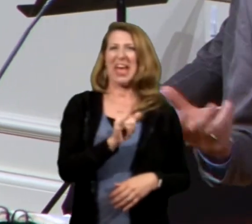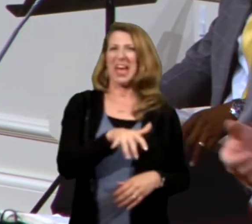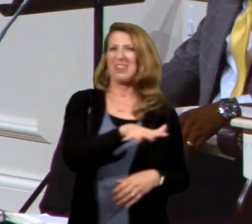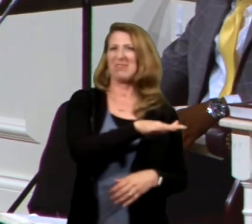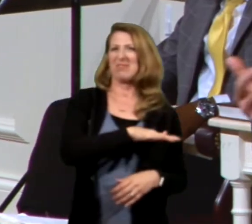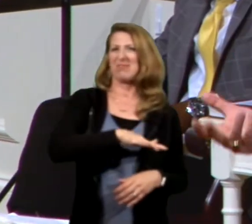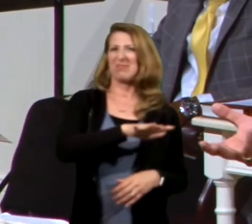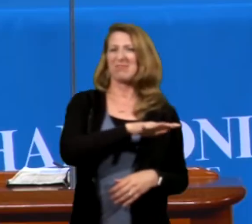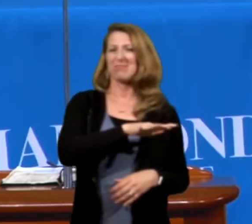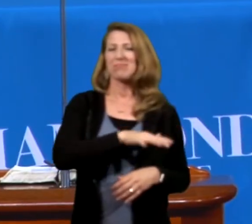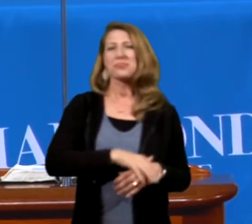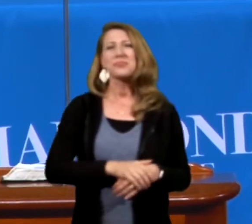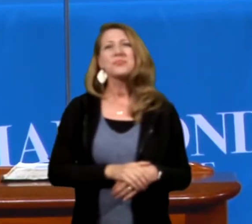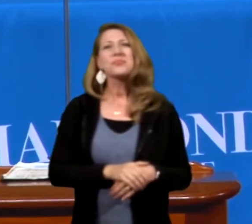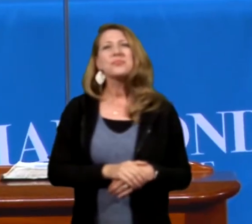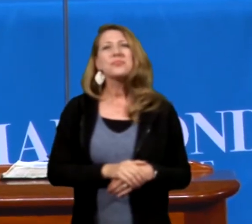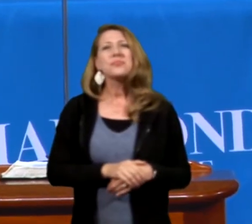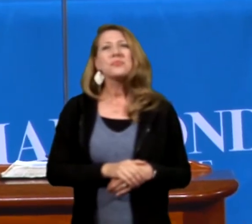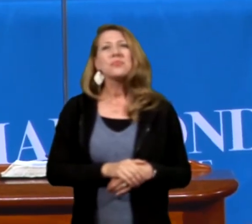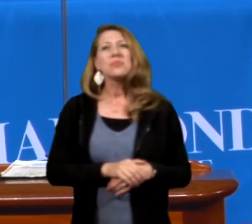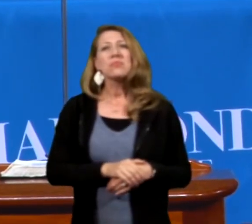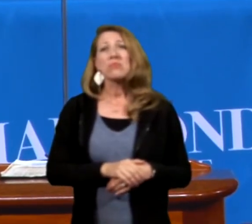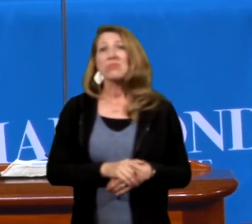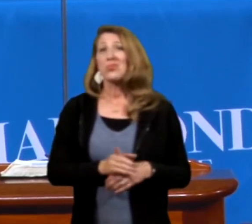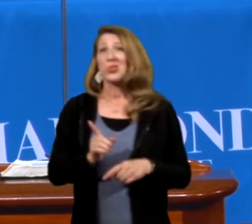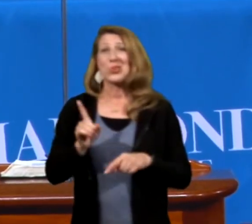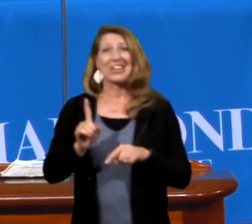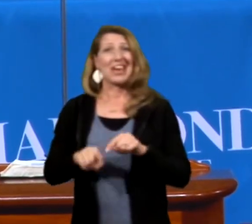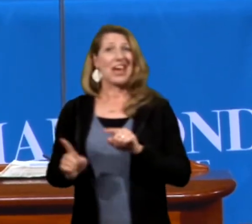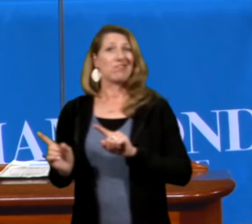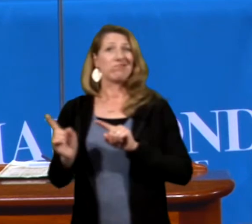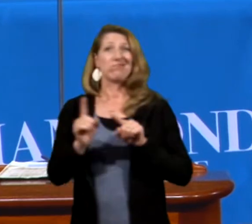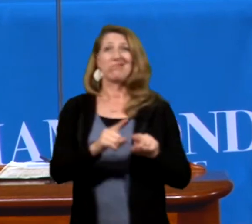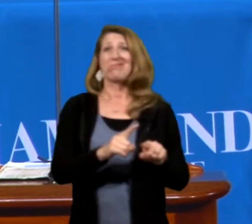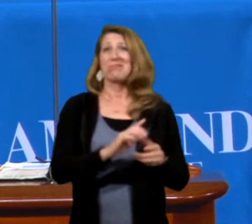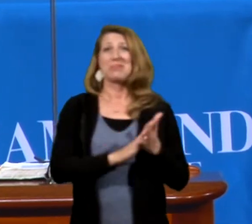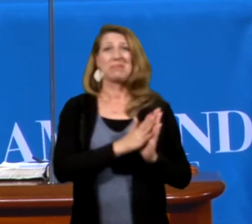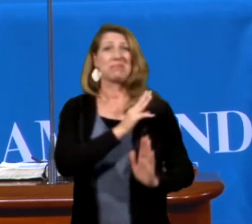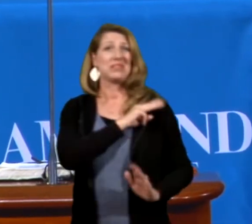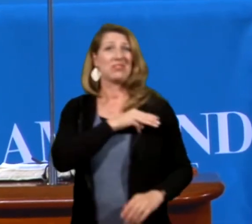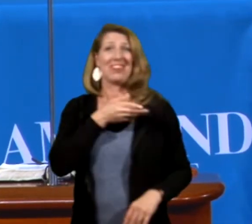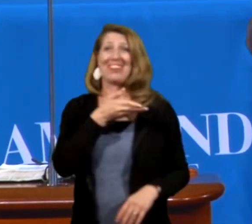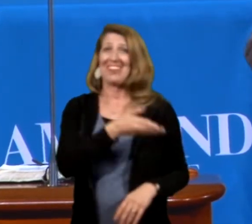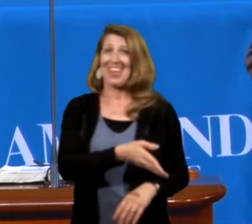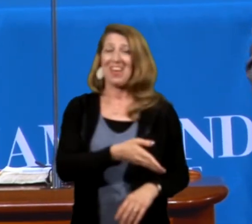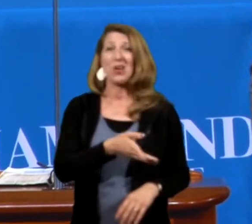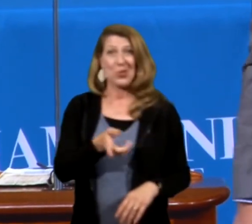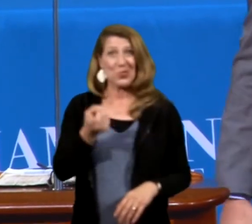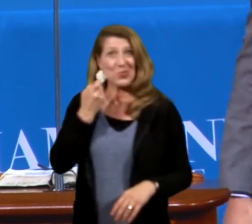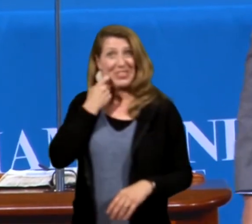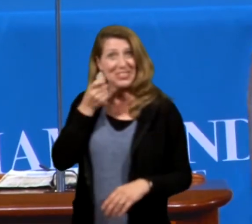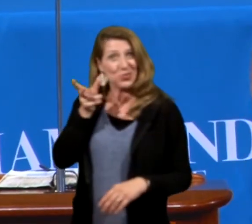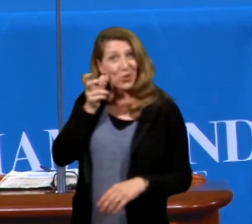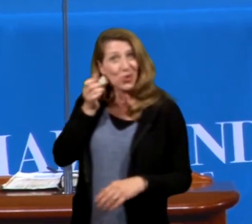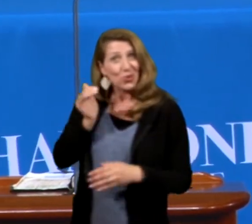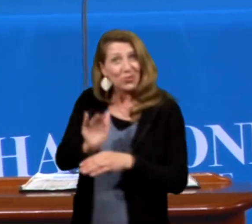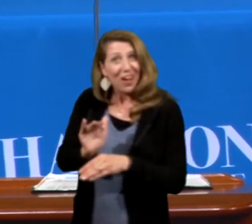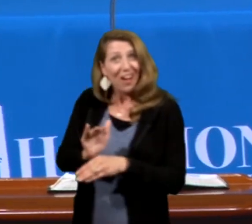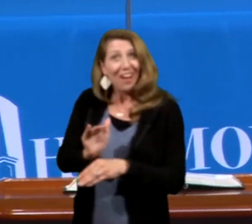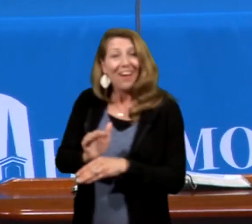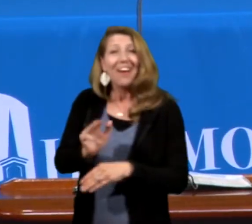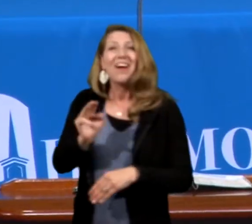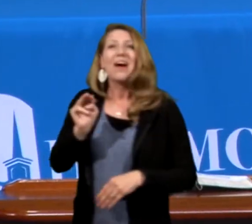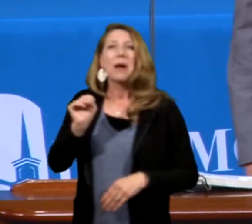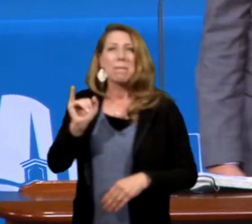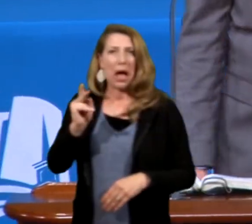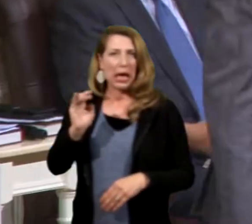today is Iran. And, of course, you can't get there and be a missionary there. Our dear brother, we heard this tonight, as Brother